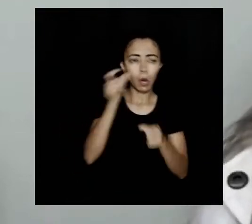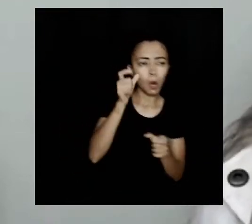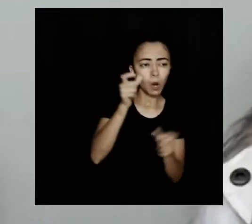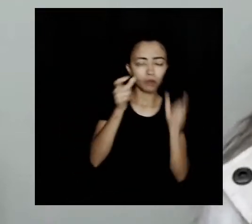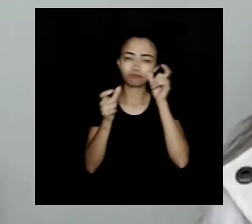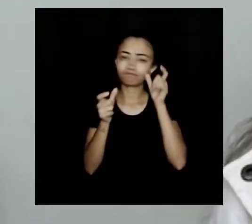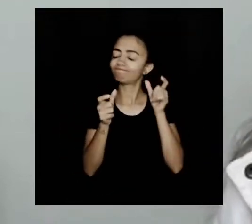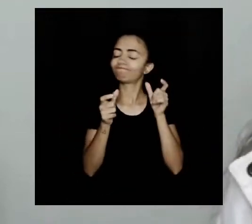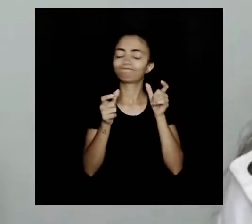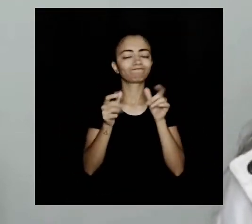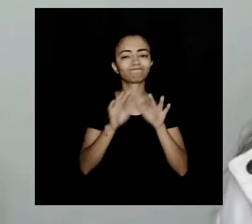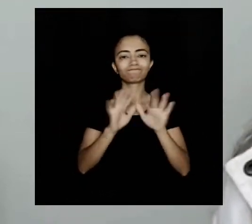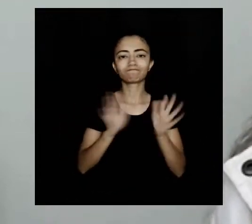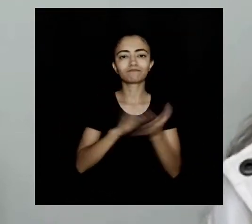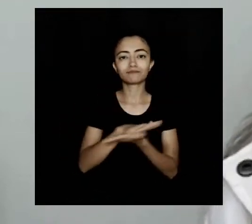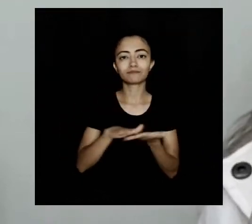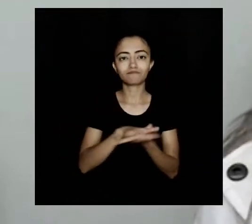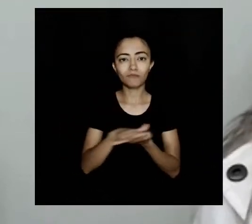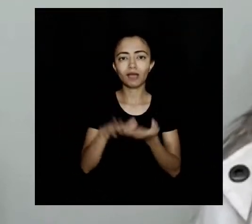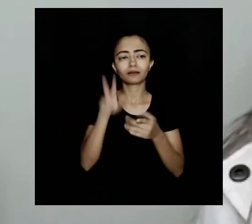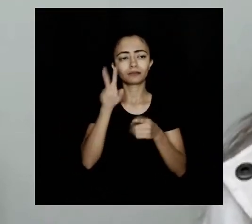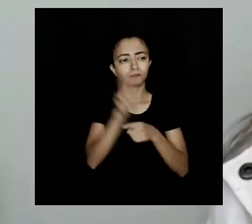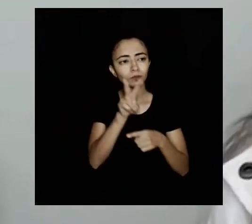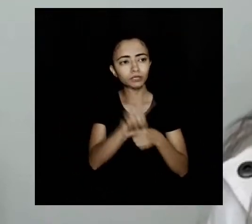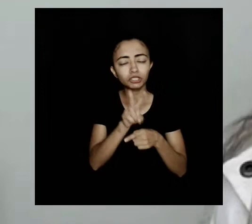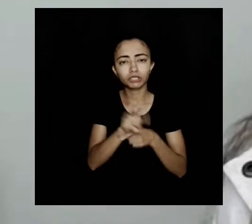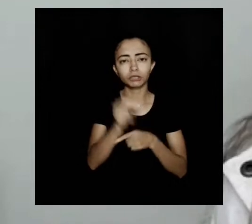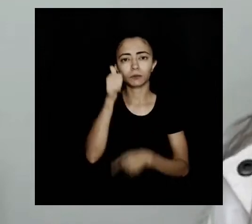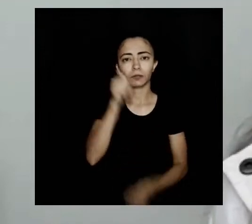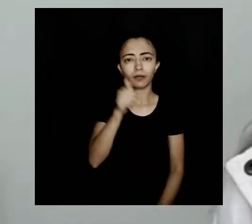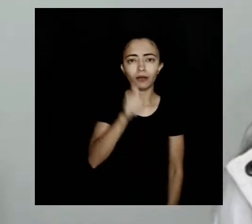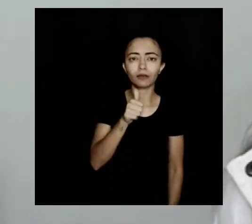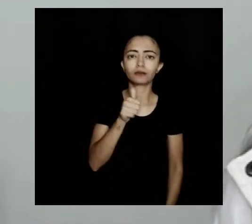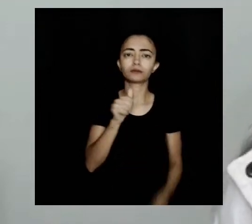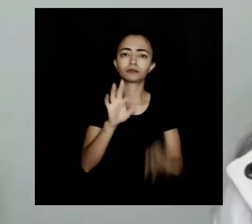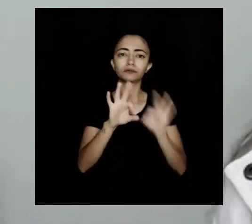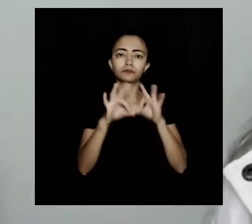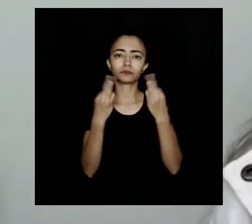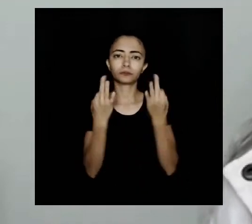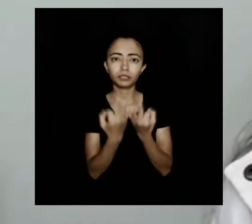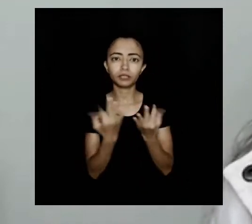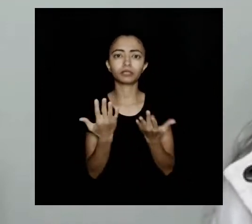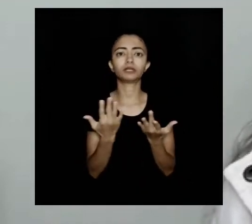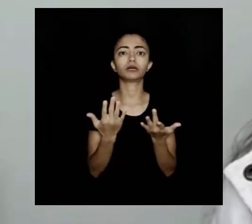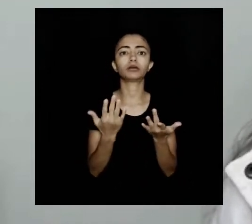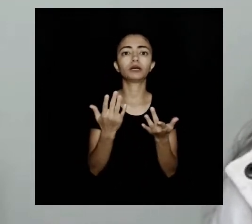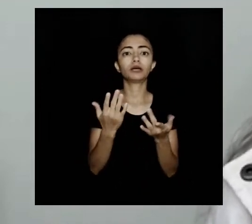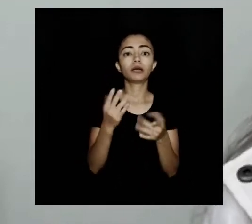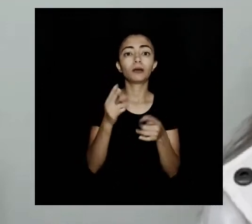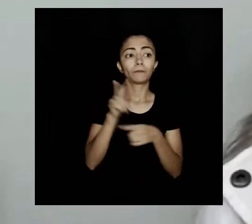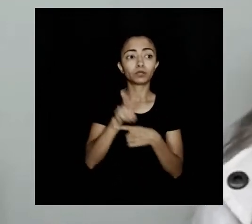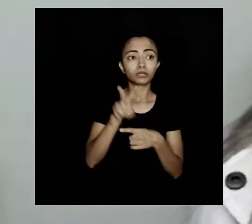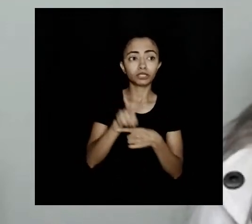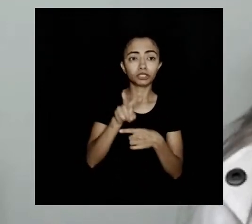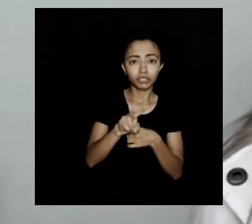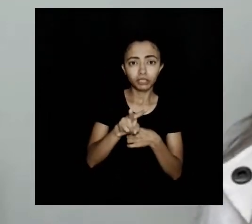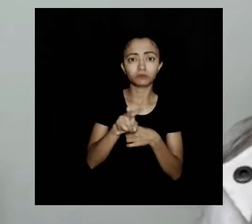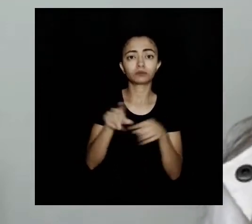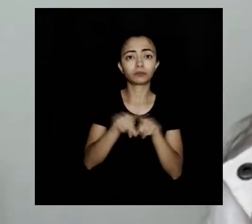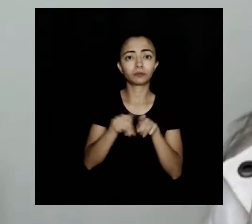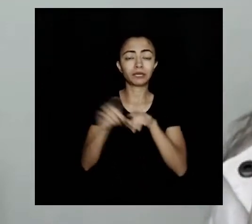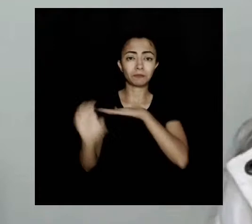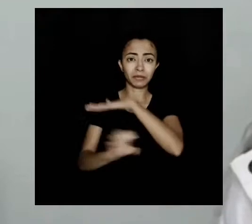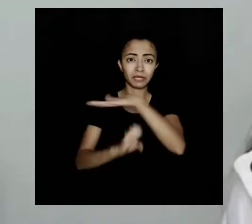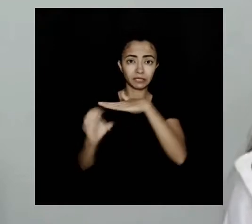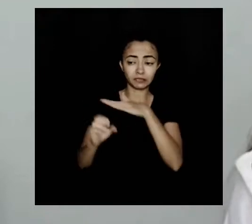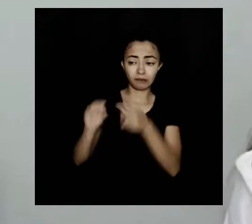Promoting, supporting, and protecting the women, the families, protecting against the disinformation